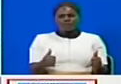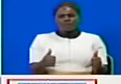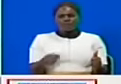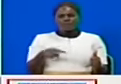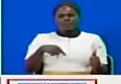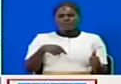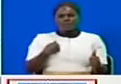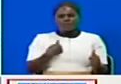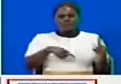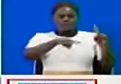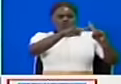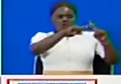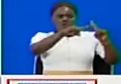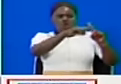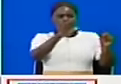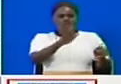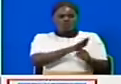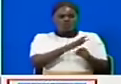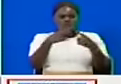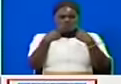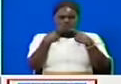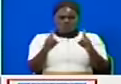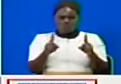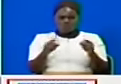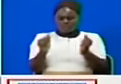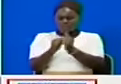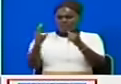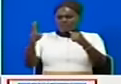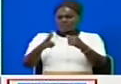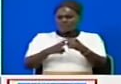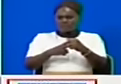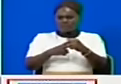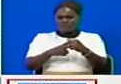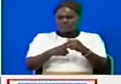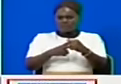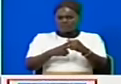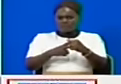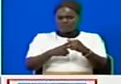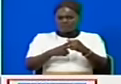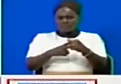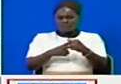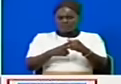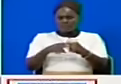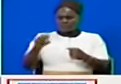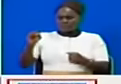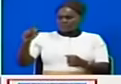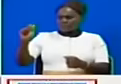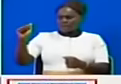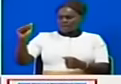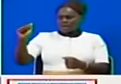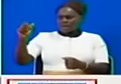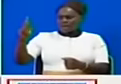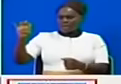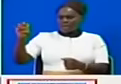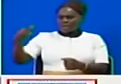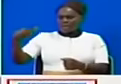going to give the total tallying, that is for the 17 constituencies. And Linda, just for your information, in Sare constituency, whereby it is alleged